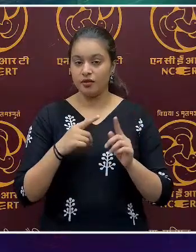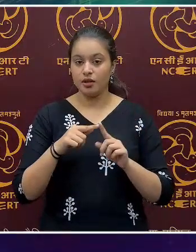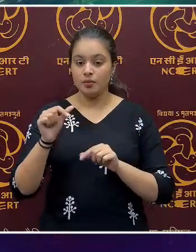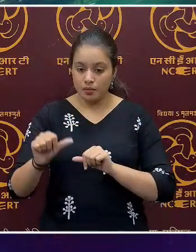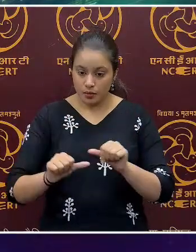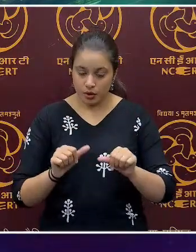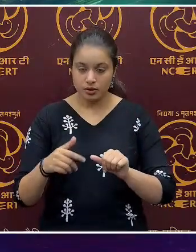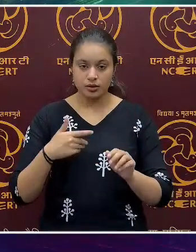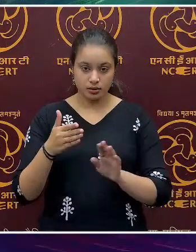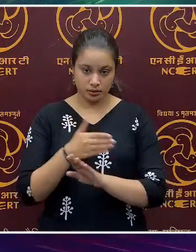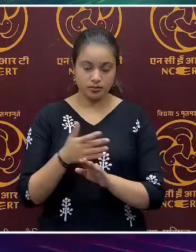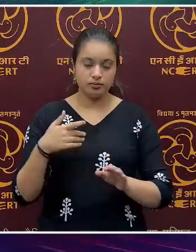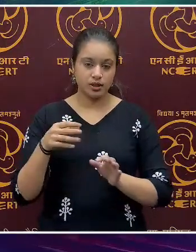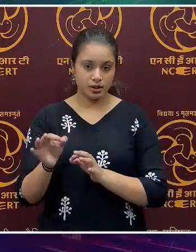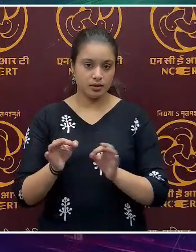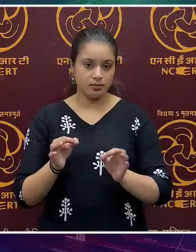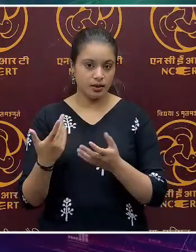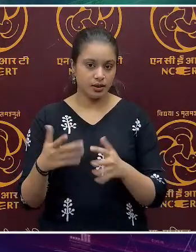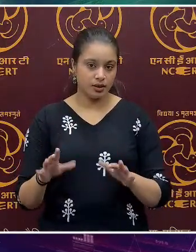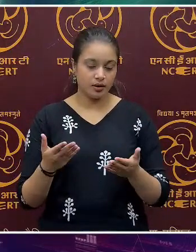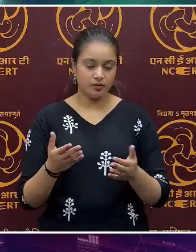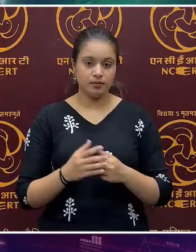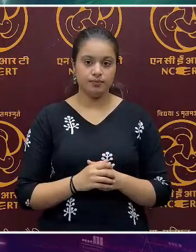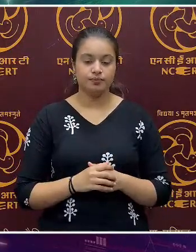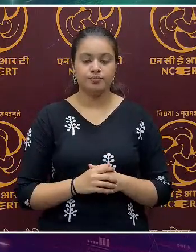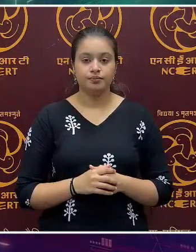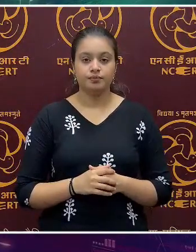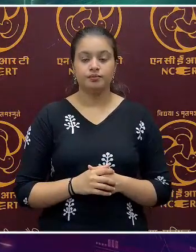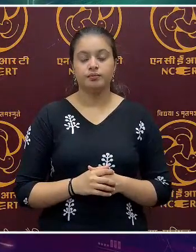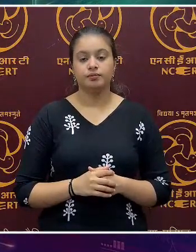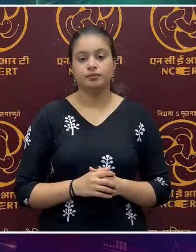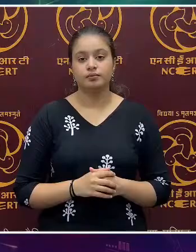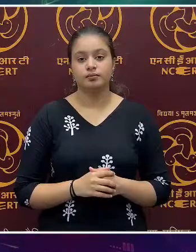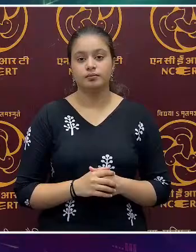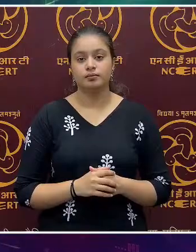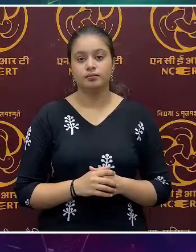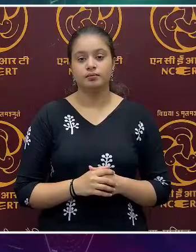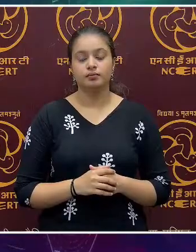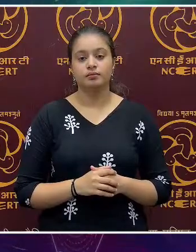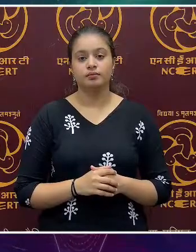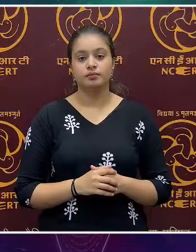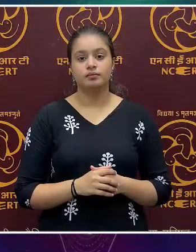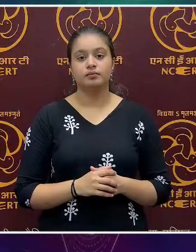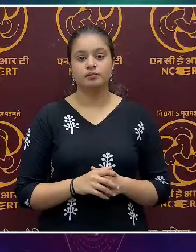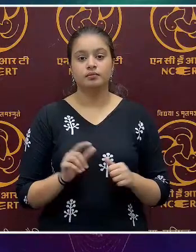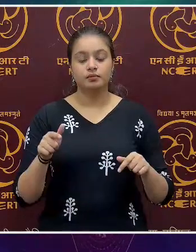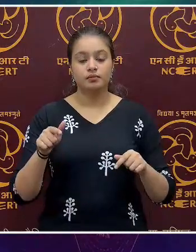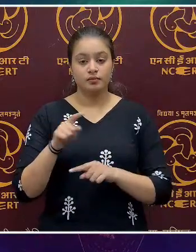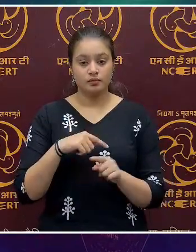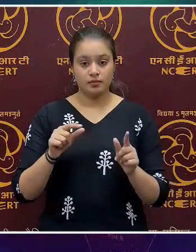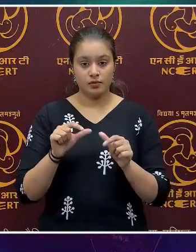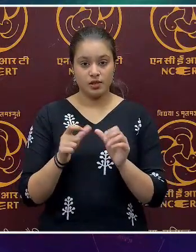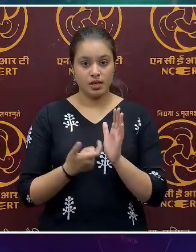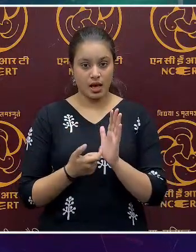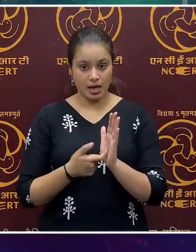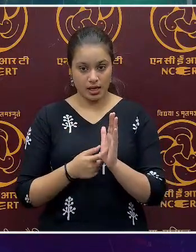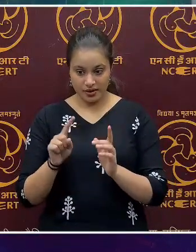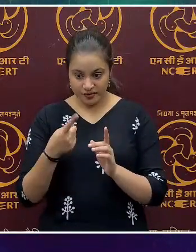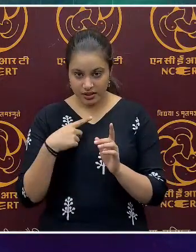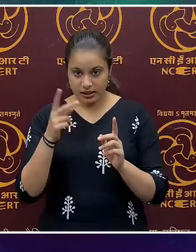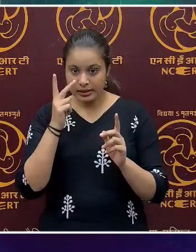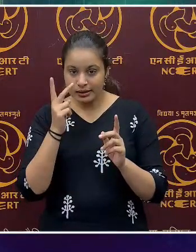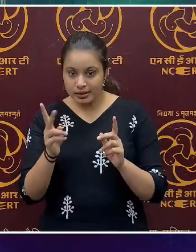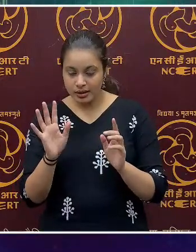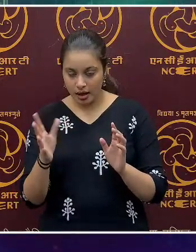also I have explained you that what is this mean. We have to initialize the array first. So here you can